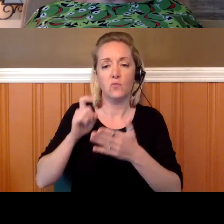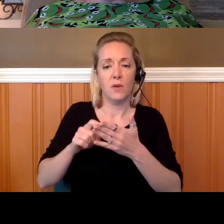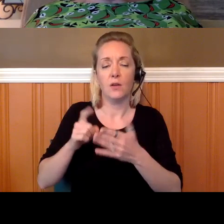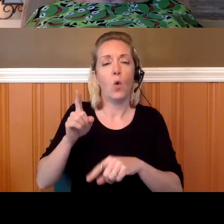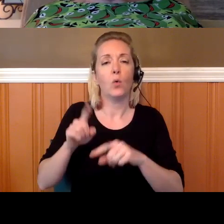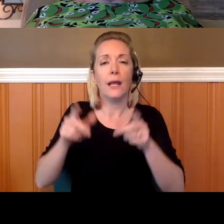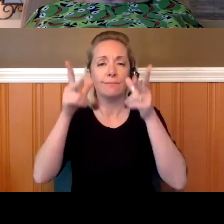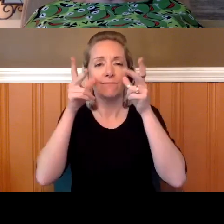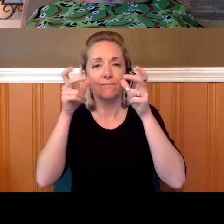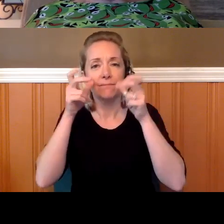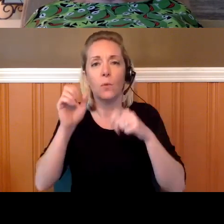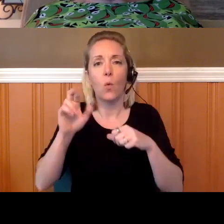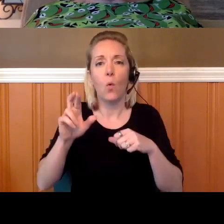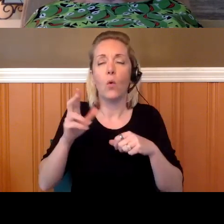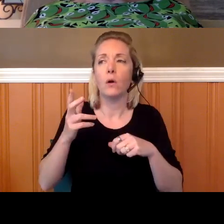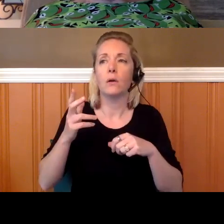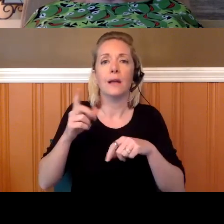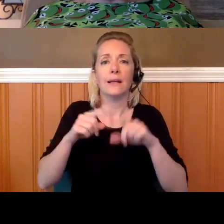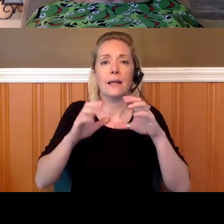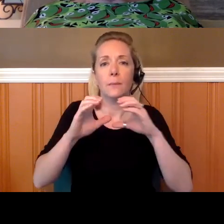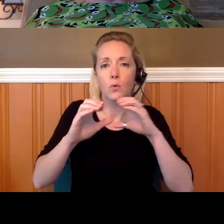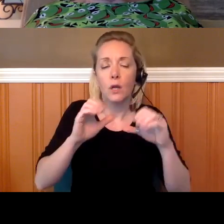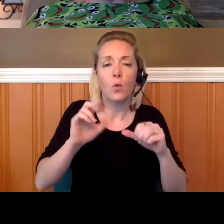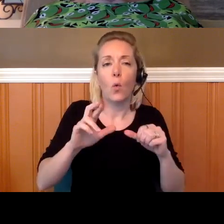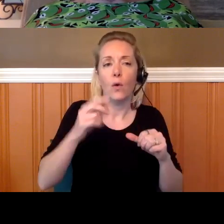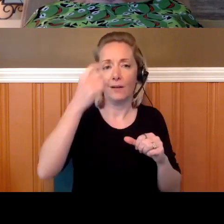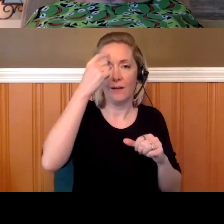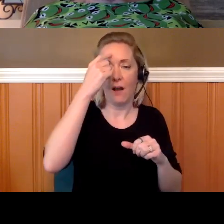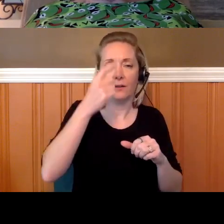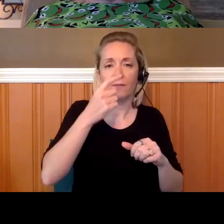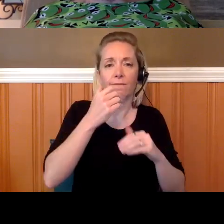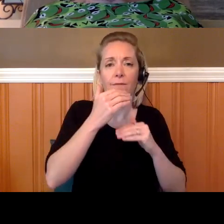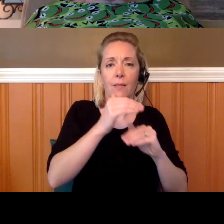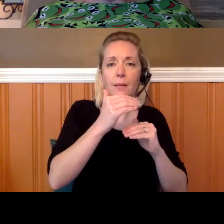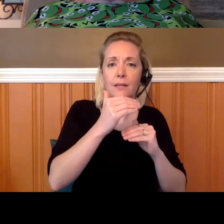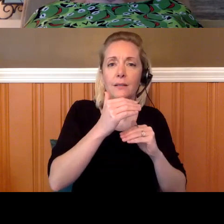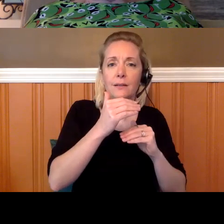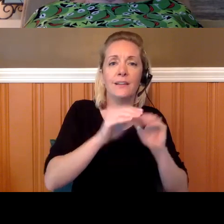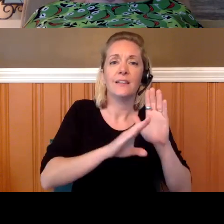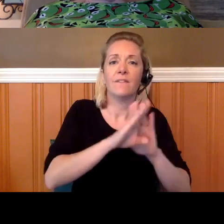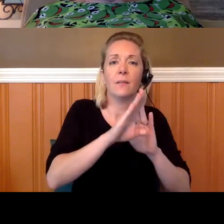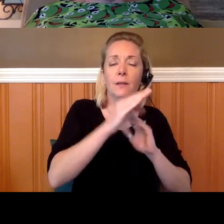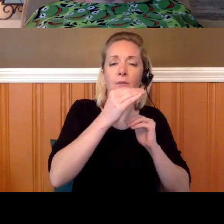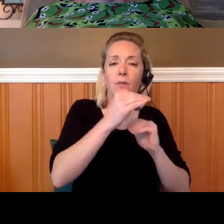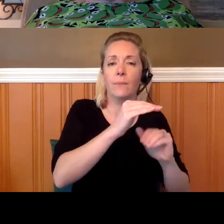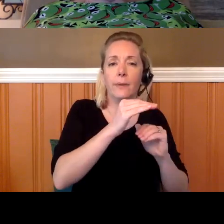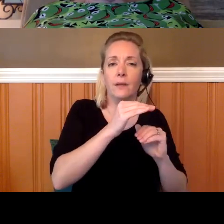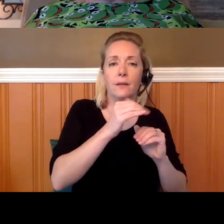either communicate or cognitively, developmentally, they weren't where